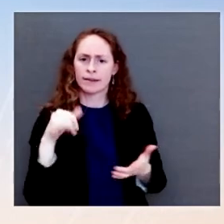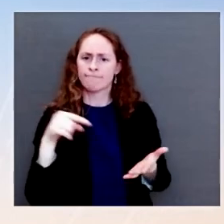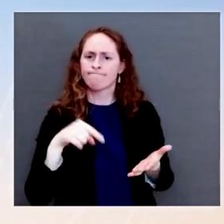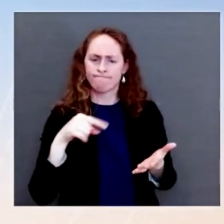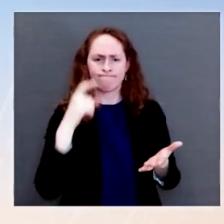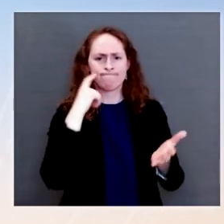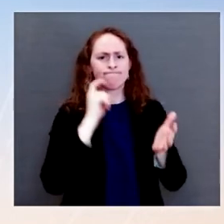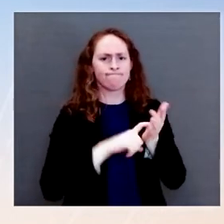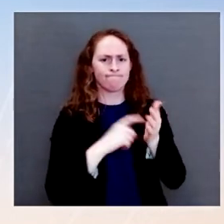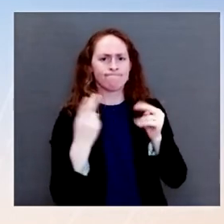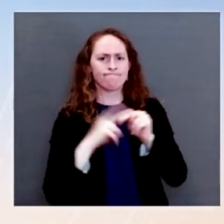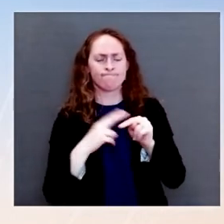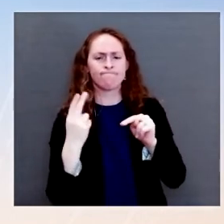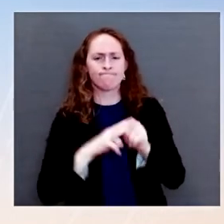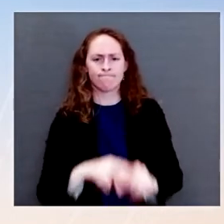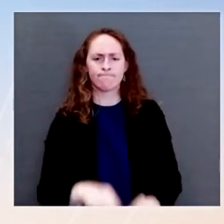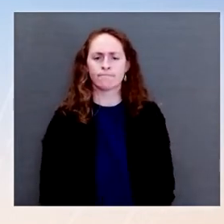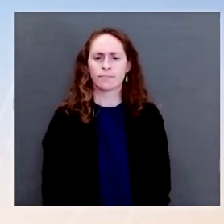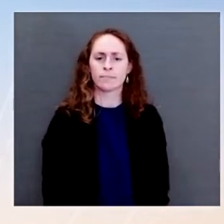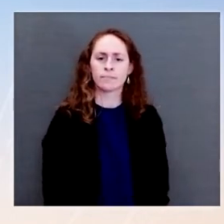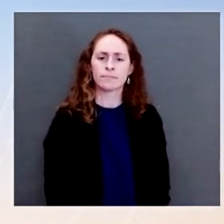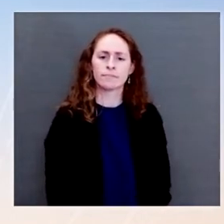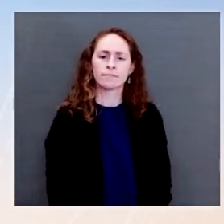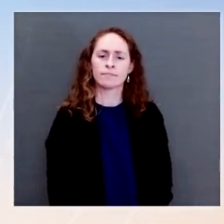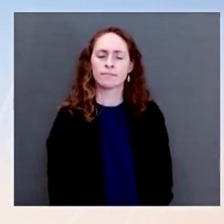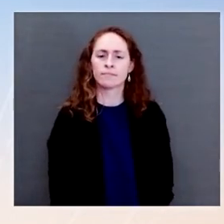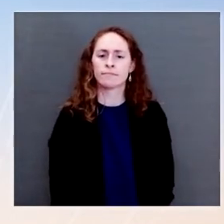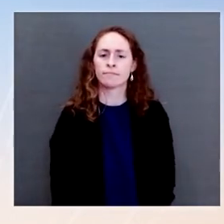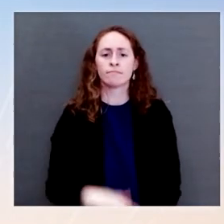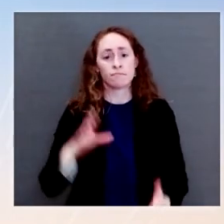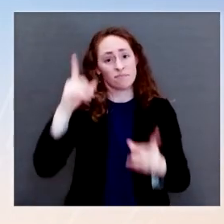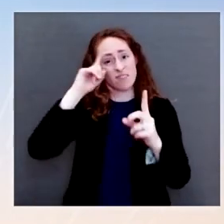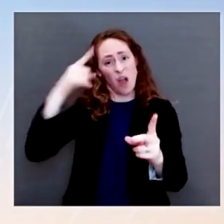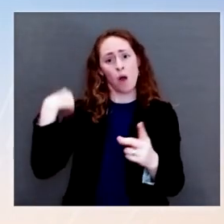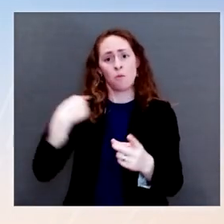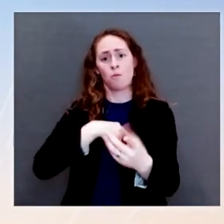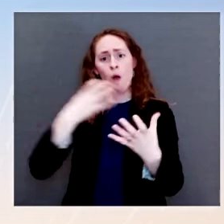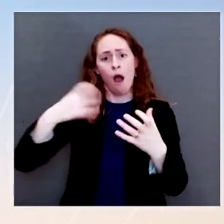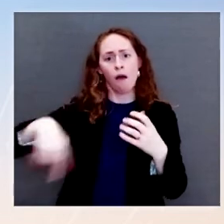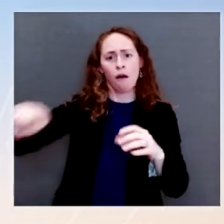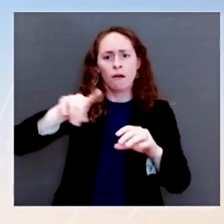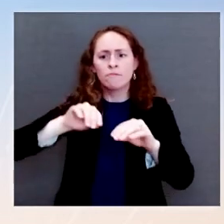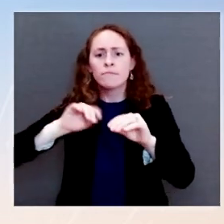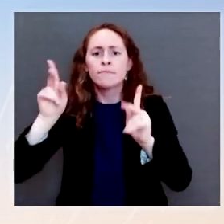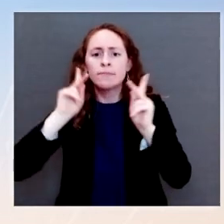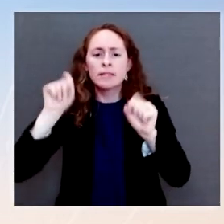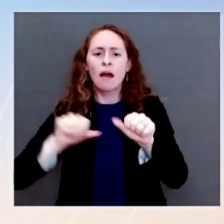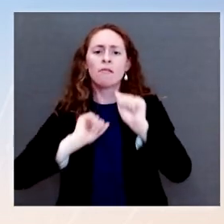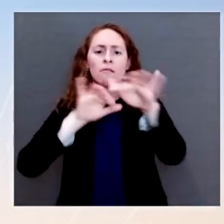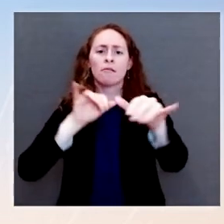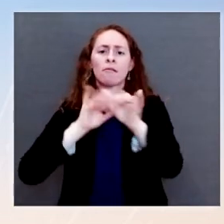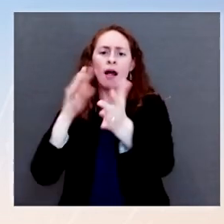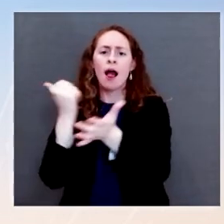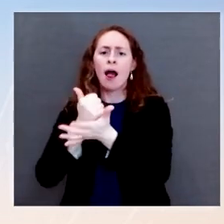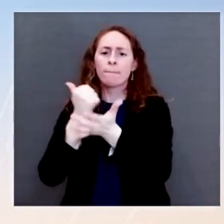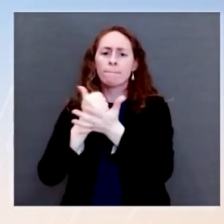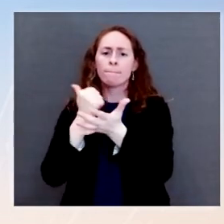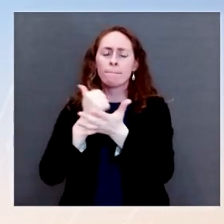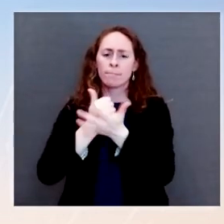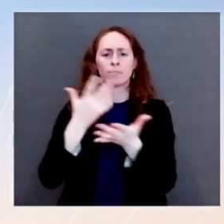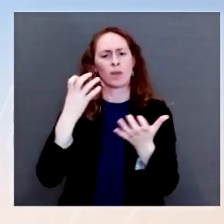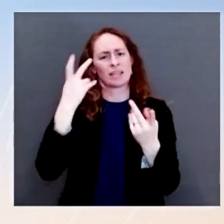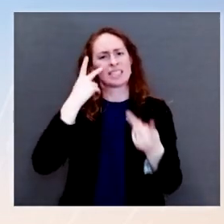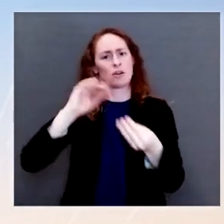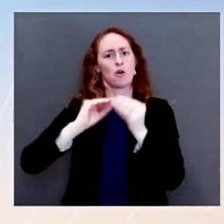Department of Justice, I'm sure, can provide you an update on the strike forces. Are you talking about the funding in the Build Back Better plan then? The funding in the